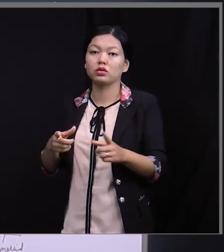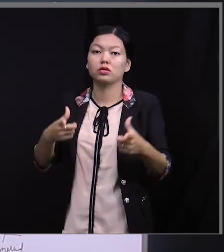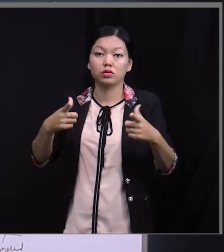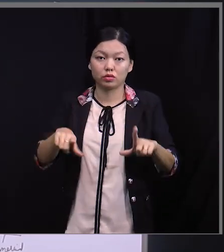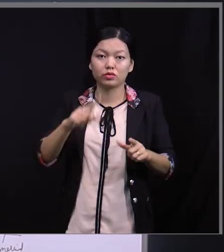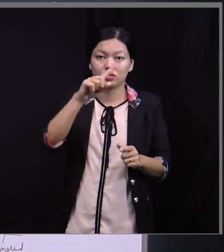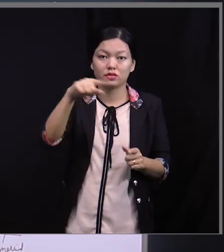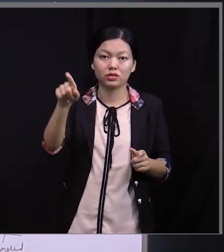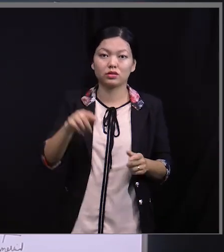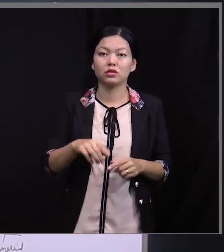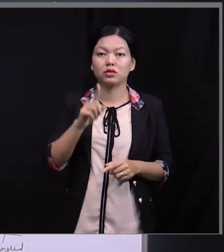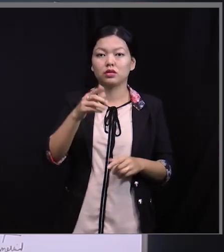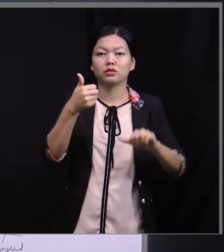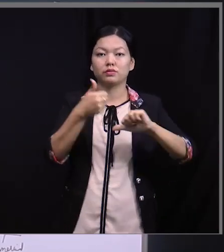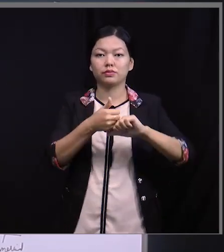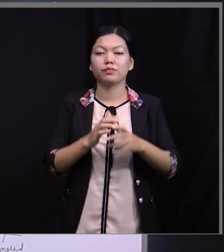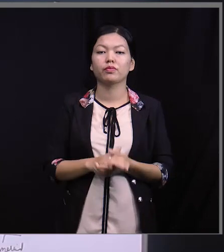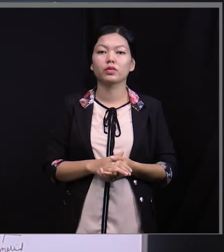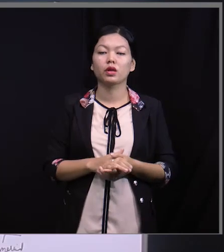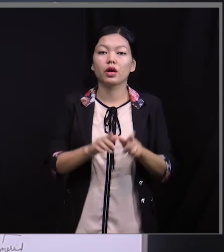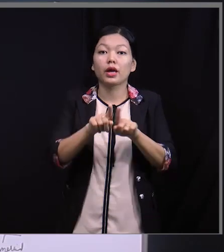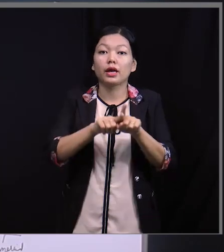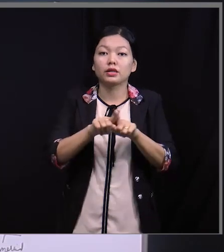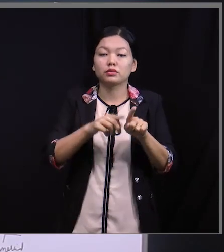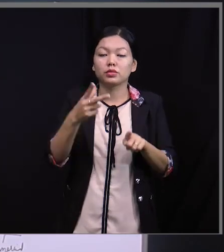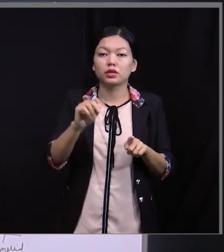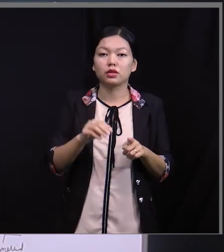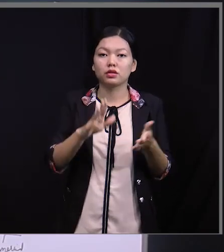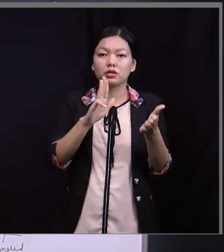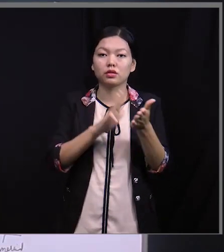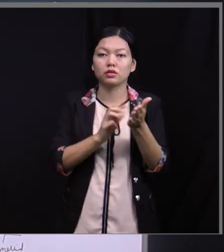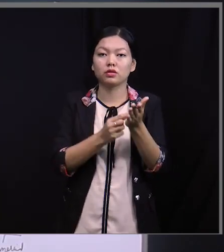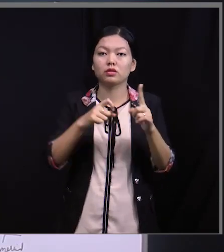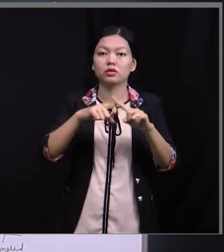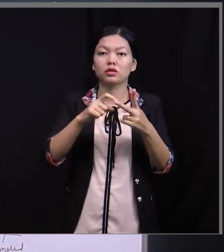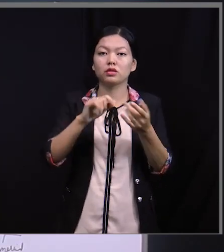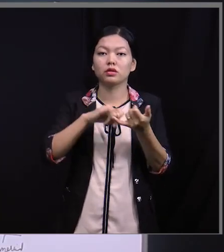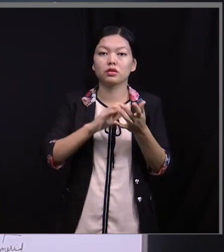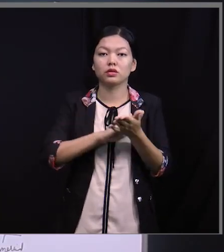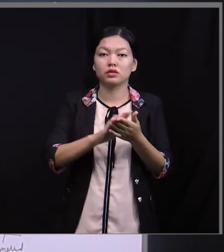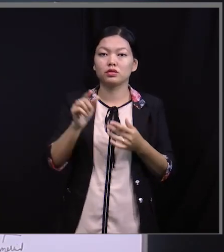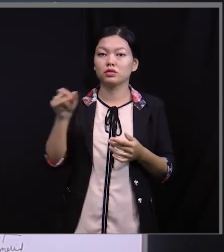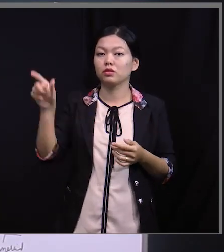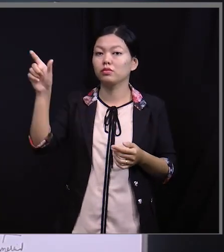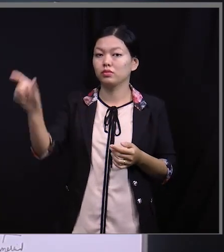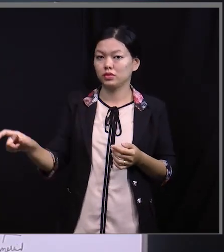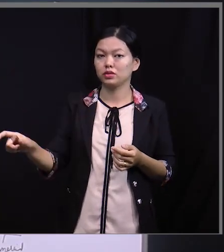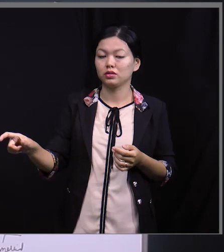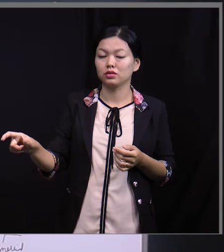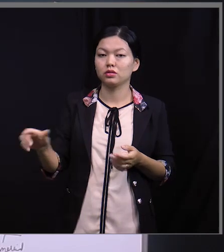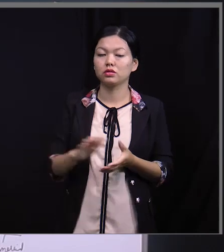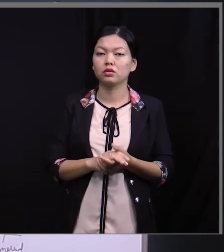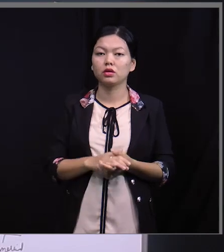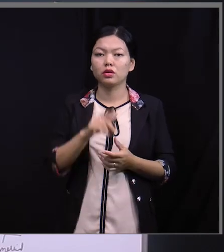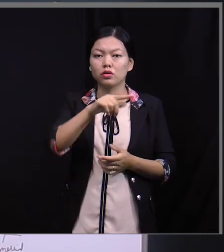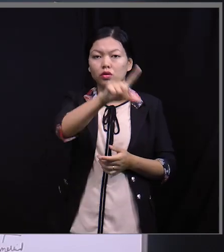on risk bearing. Mukesh Ambani, when you hear of them, Mukesh Ambani, what comes to your mind